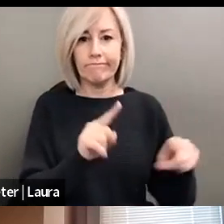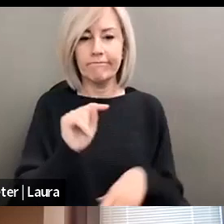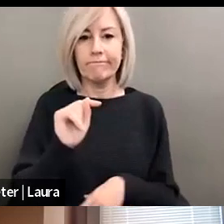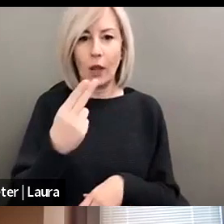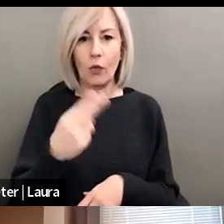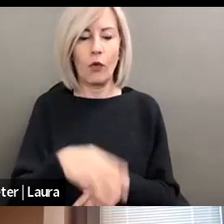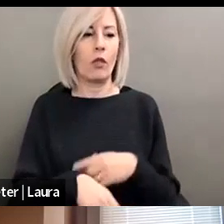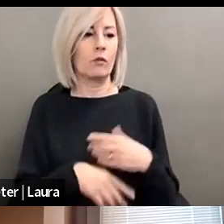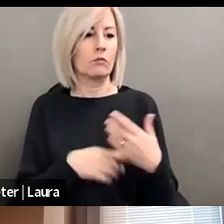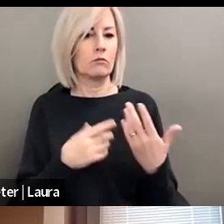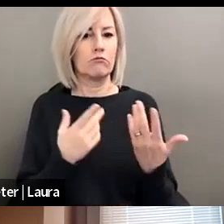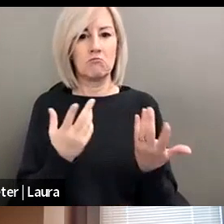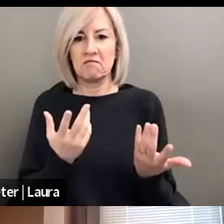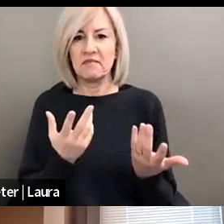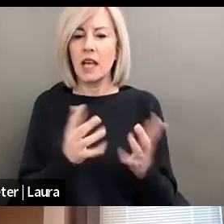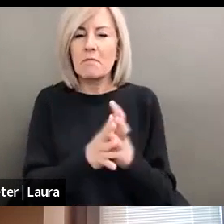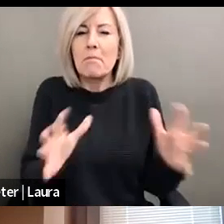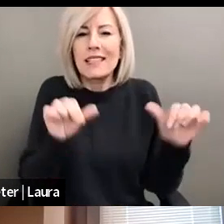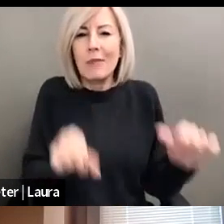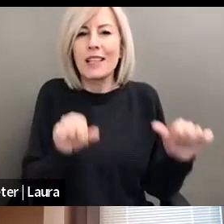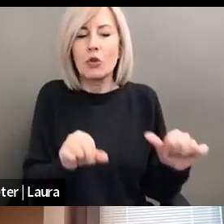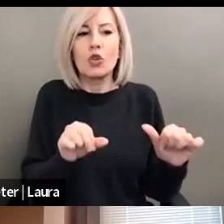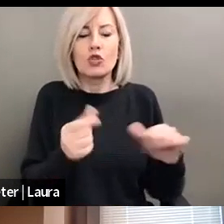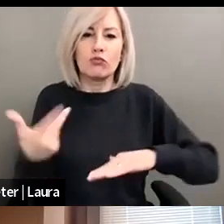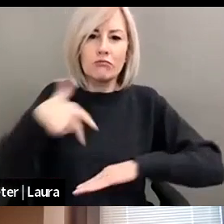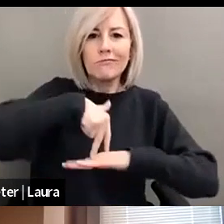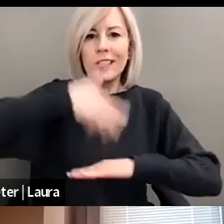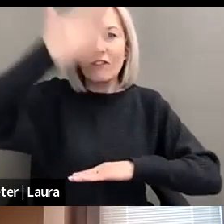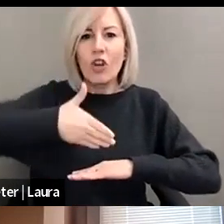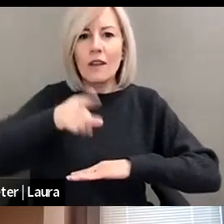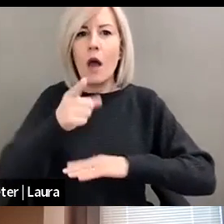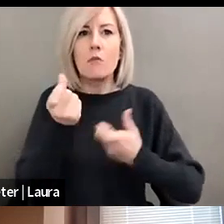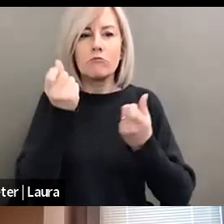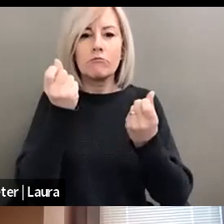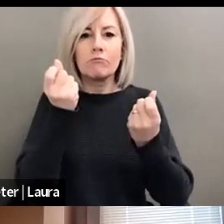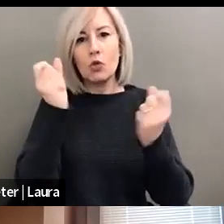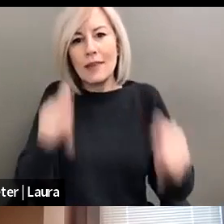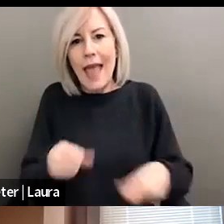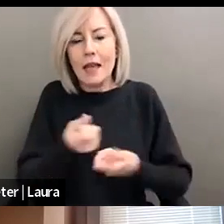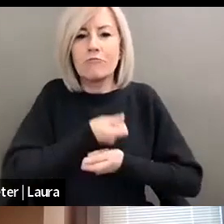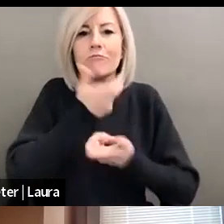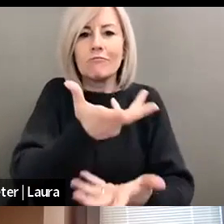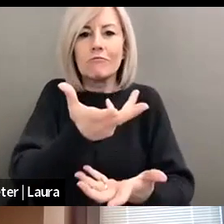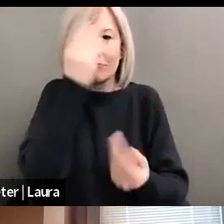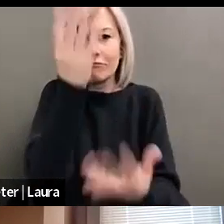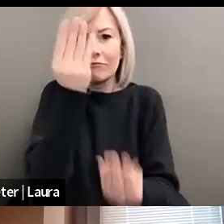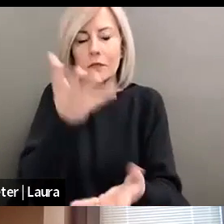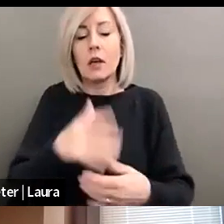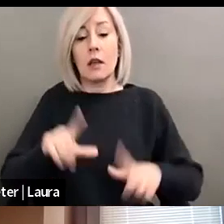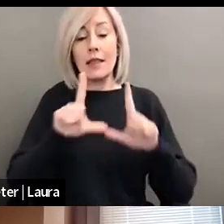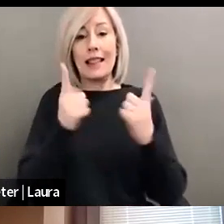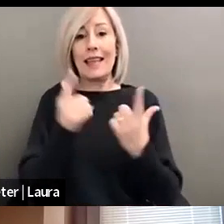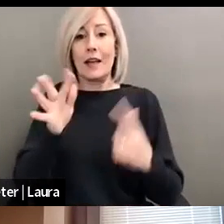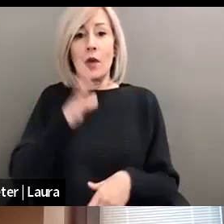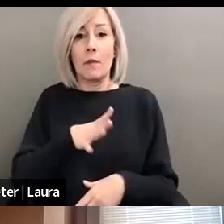try to do as much as you can to get in front of your elected official to let them know just how you feel about something. The League of Women Voters Forum is